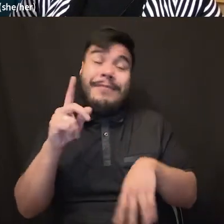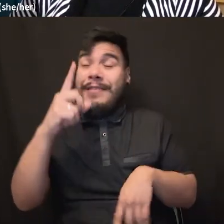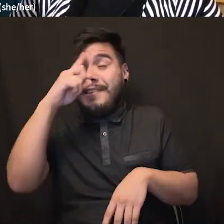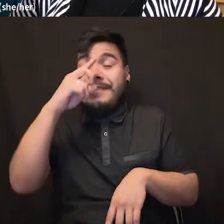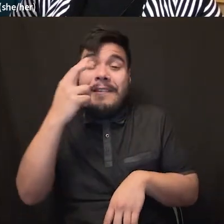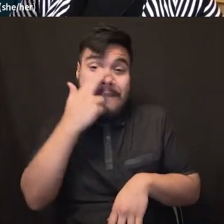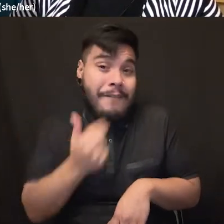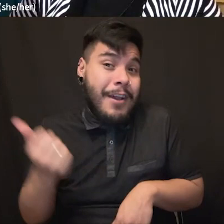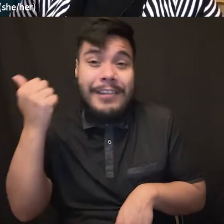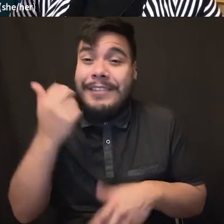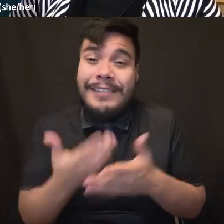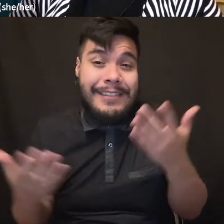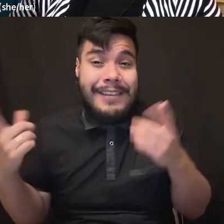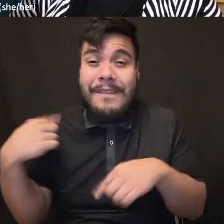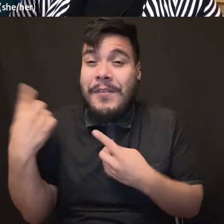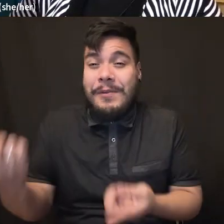seen.